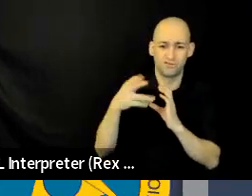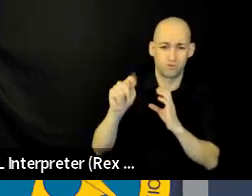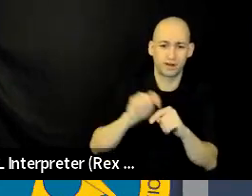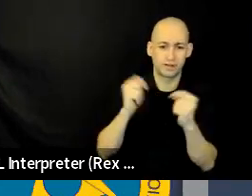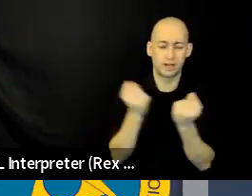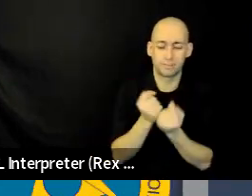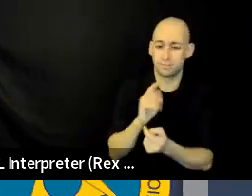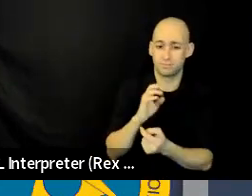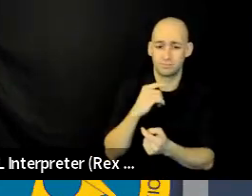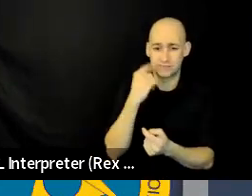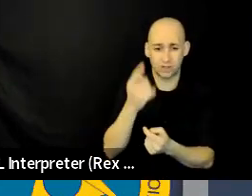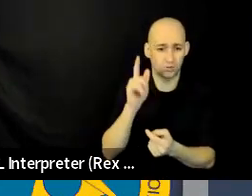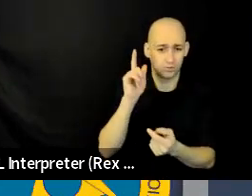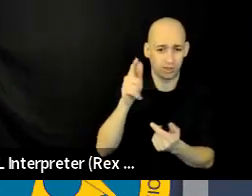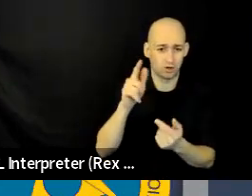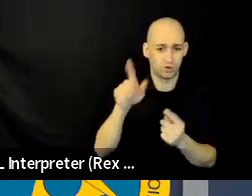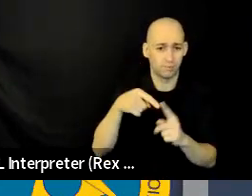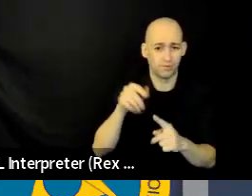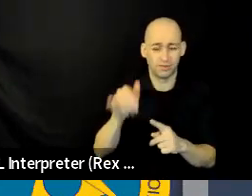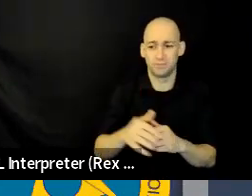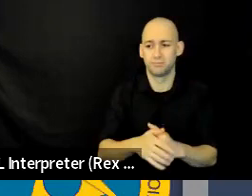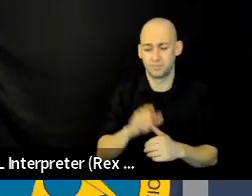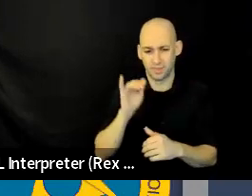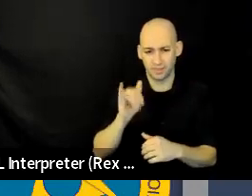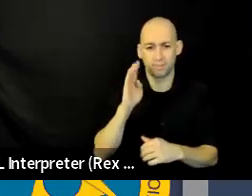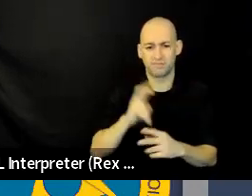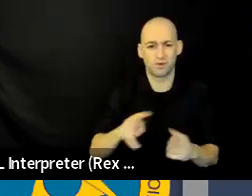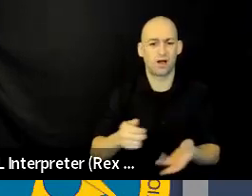you on that one. Yeah, that'd be very helpful. Thank you.